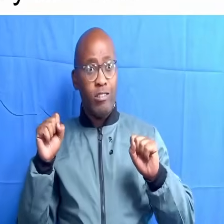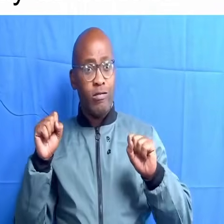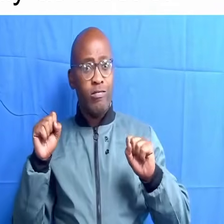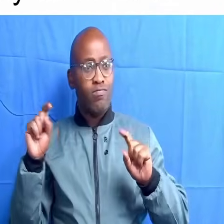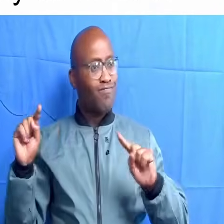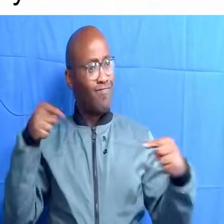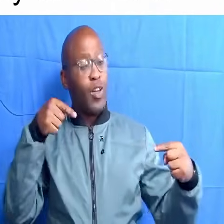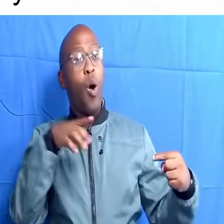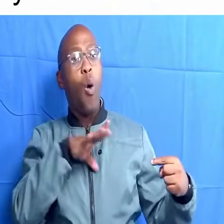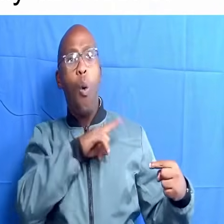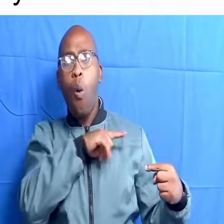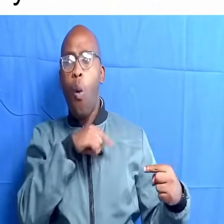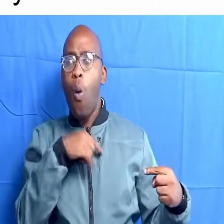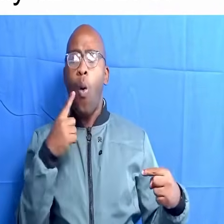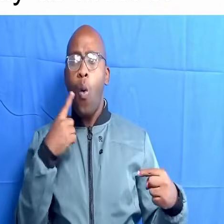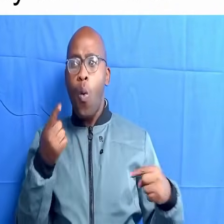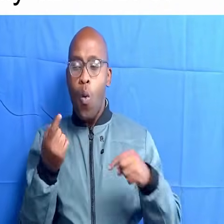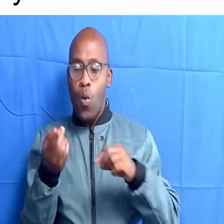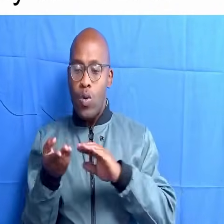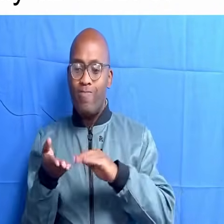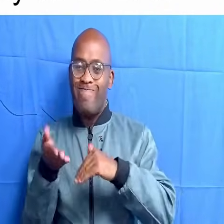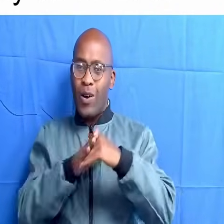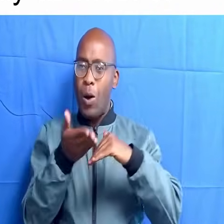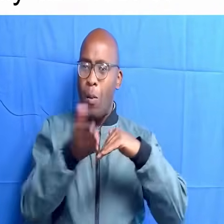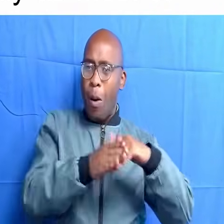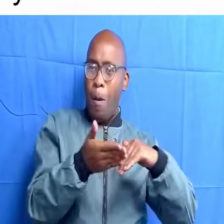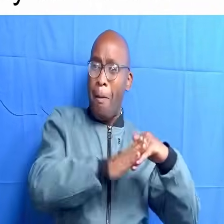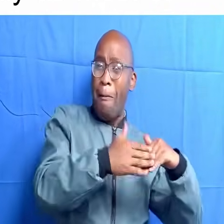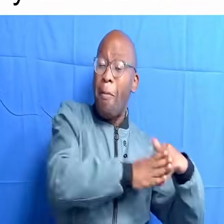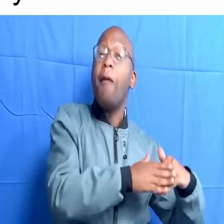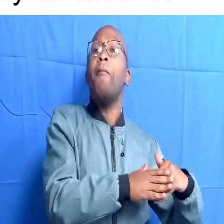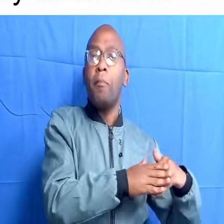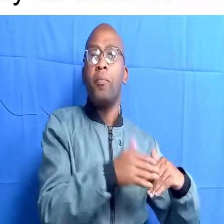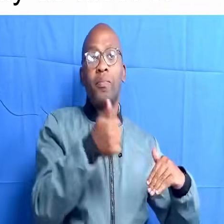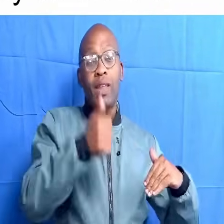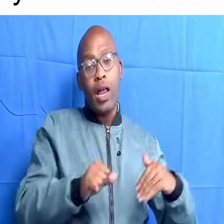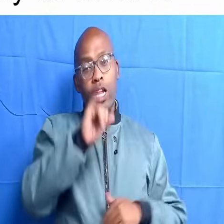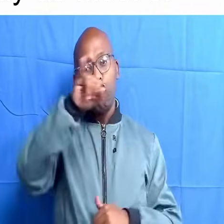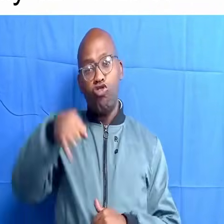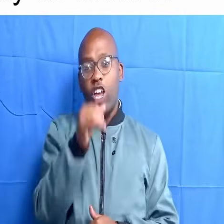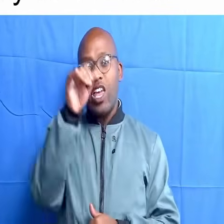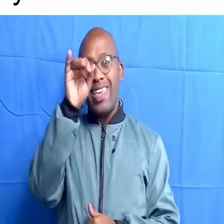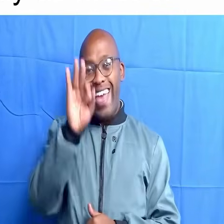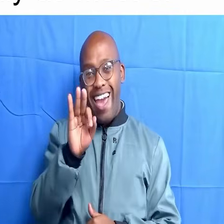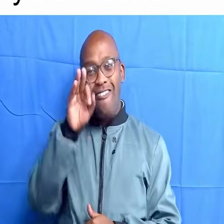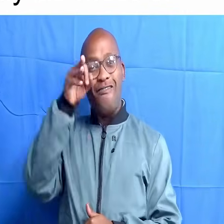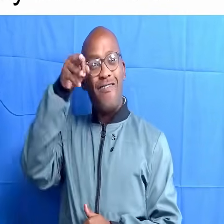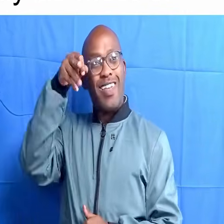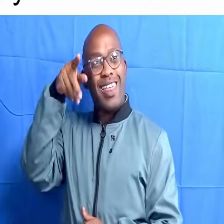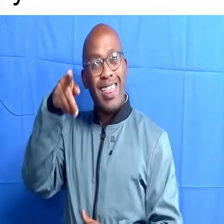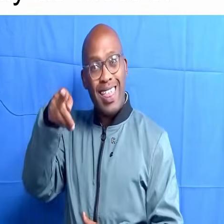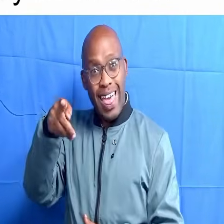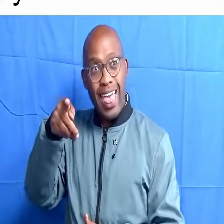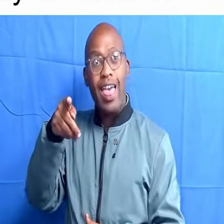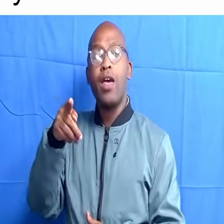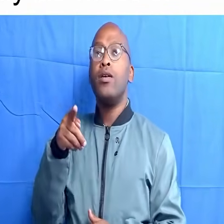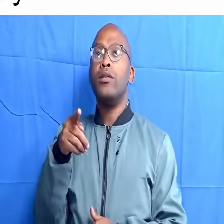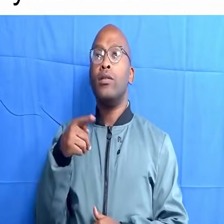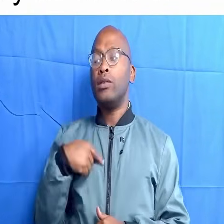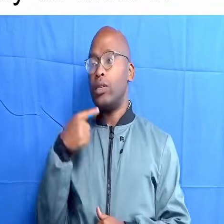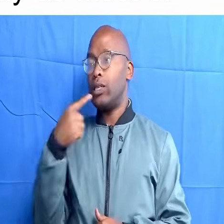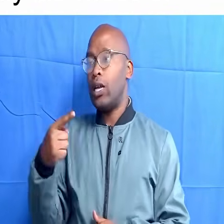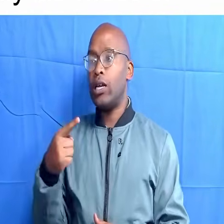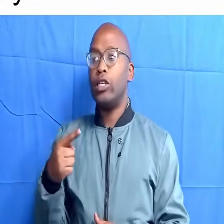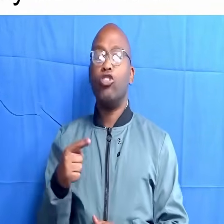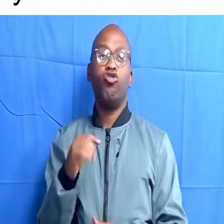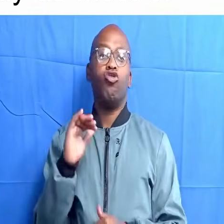domino effect. In 1961 to 1963, Kennedy introduced the Safe Village